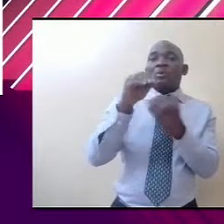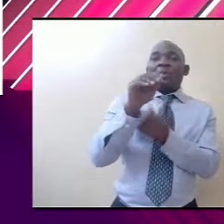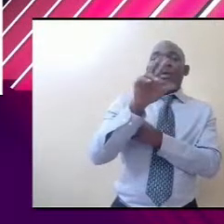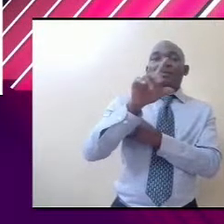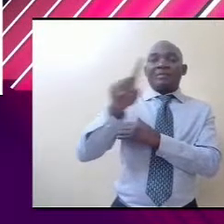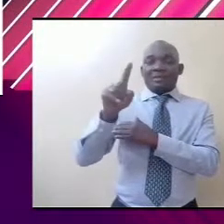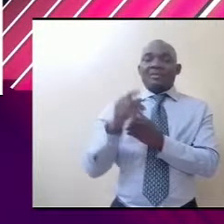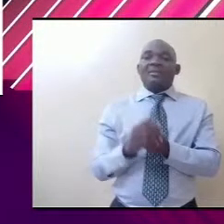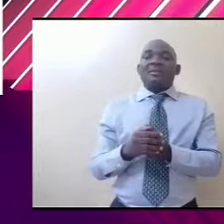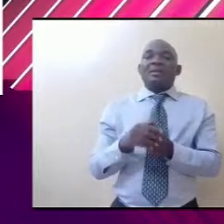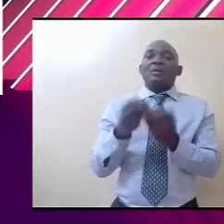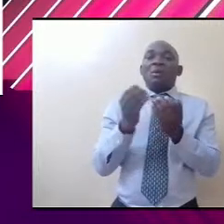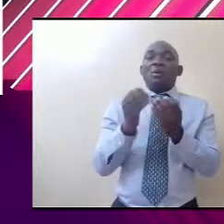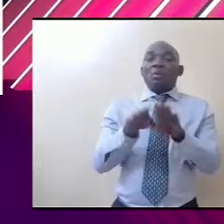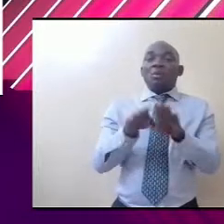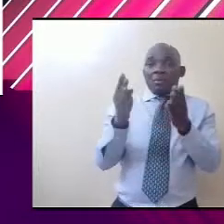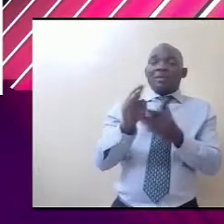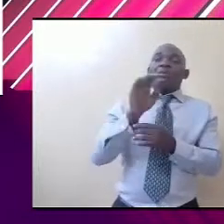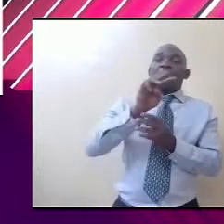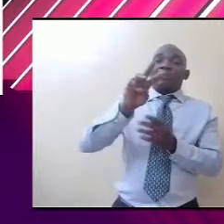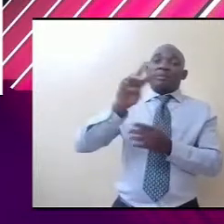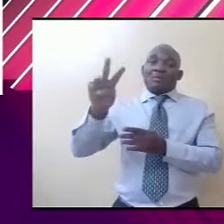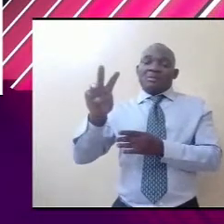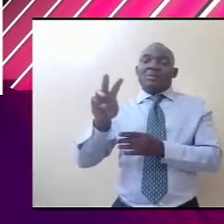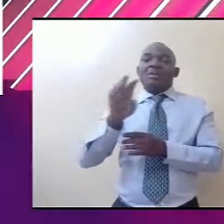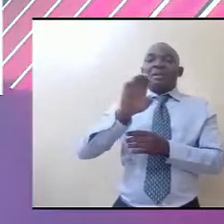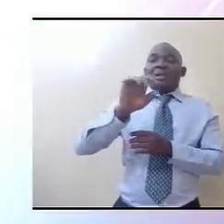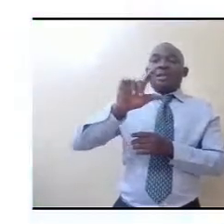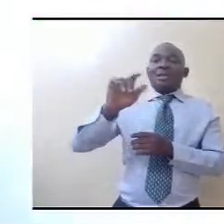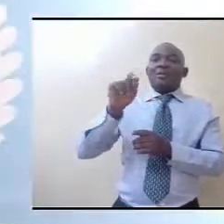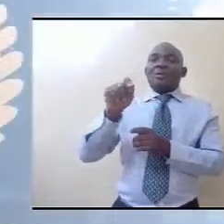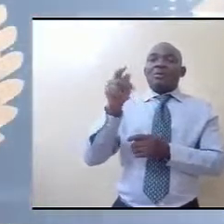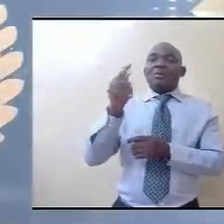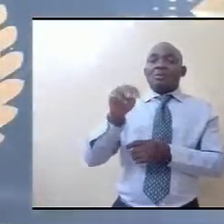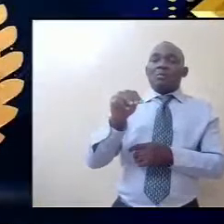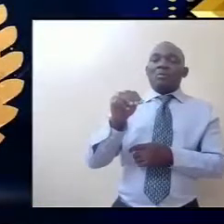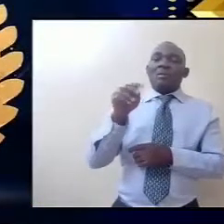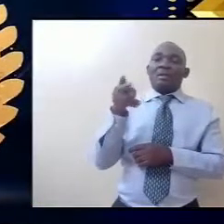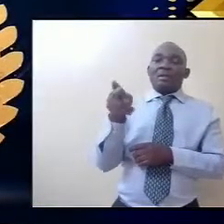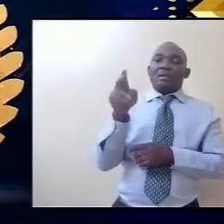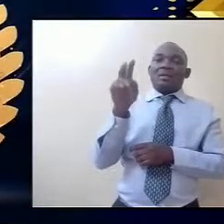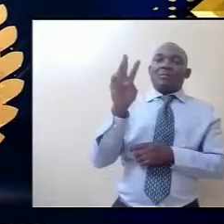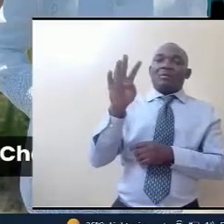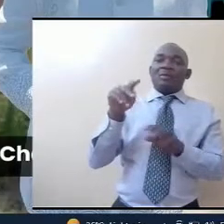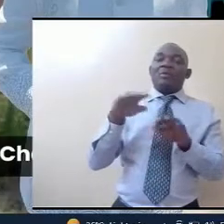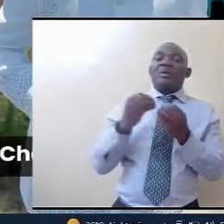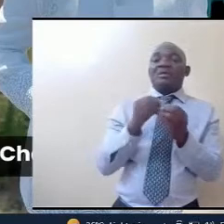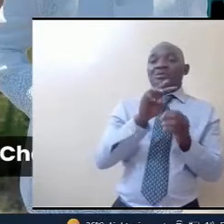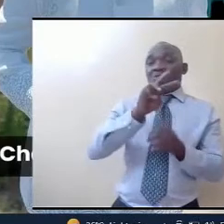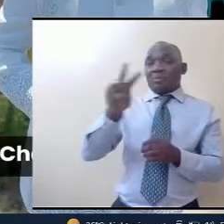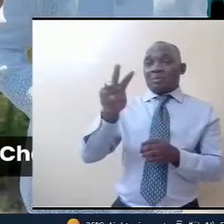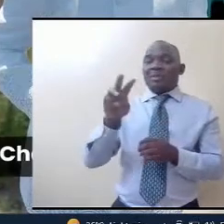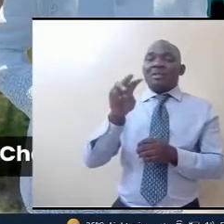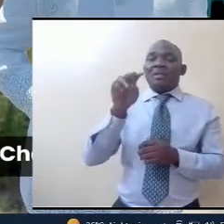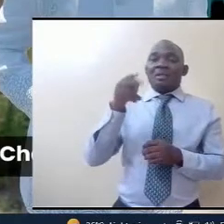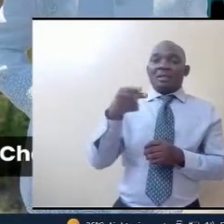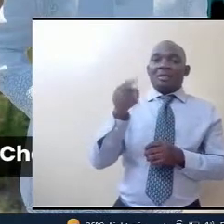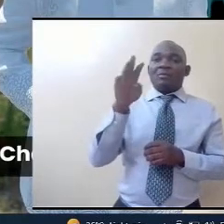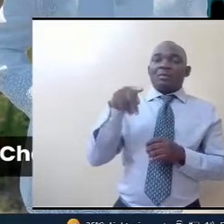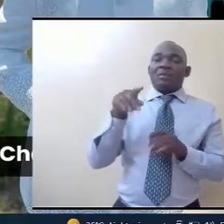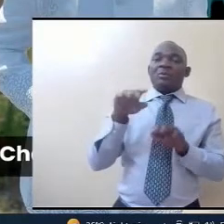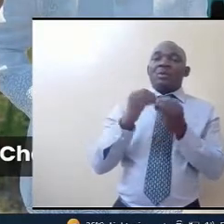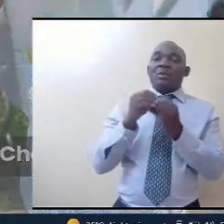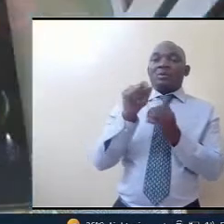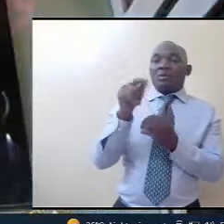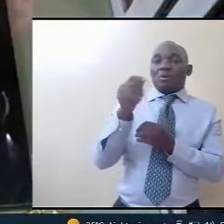now to 31st October 2023. Kindly visit the Chill Awards website, chillawards.com, the H4P Organization website,